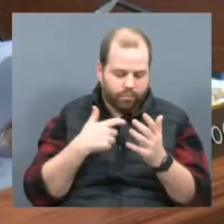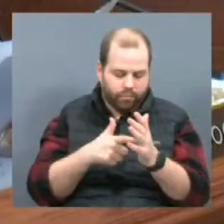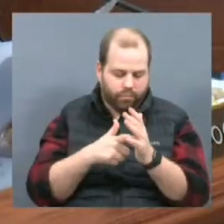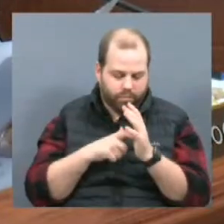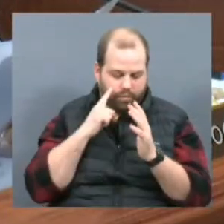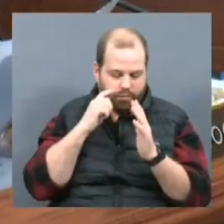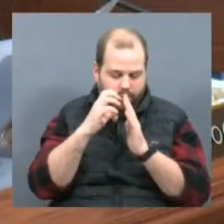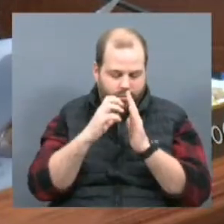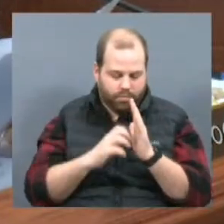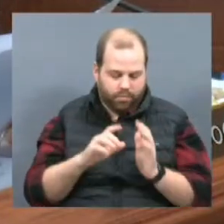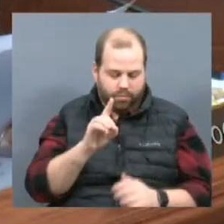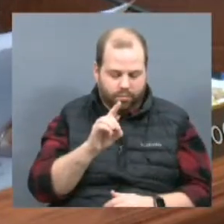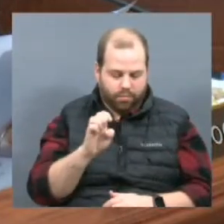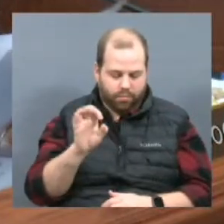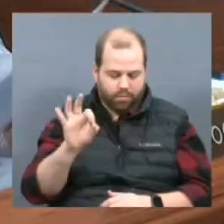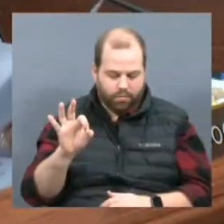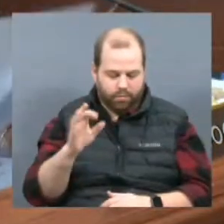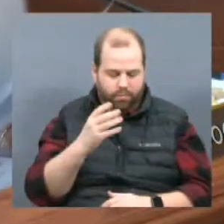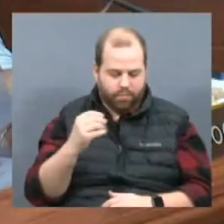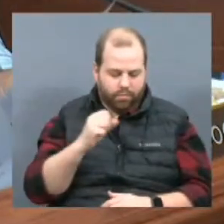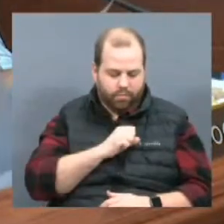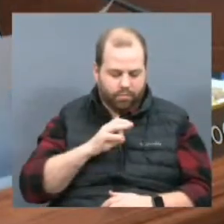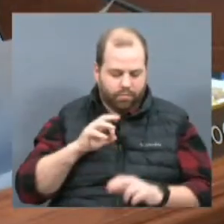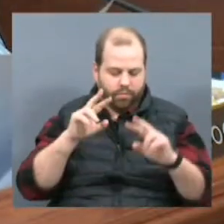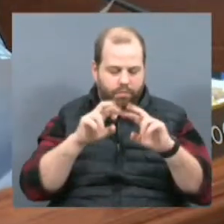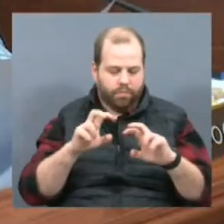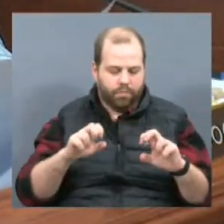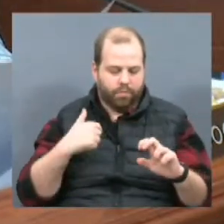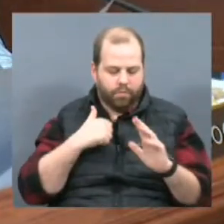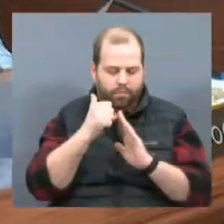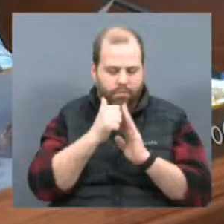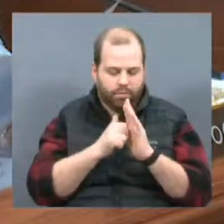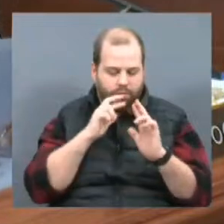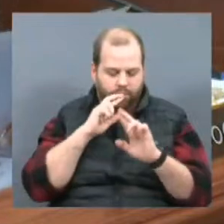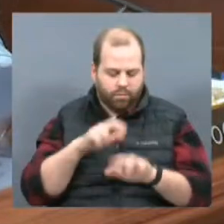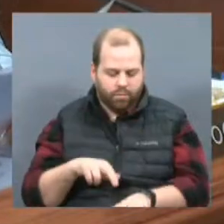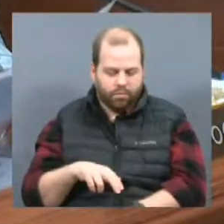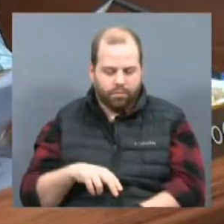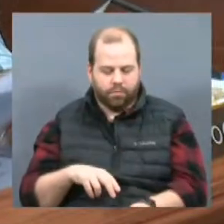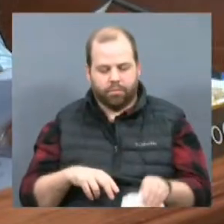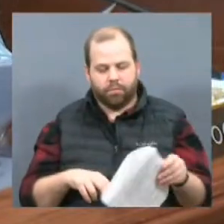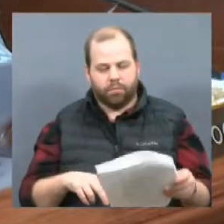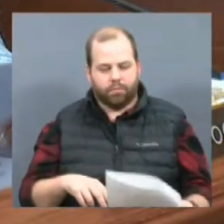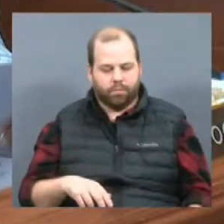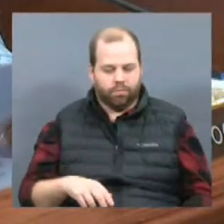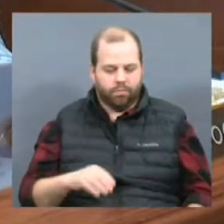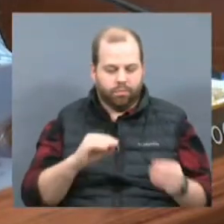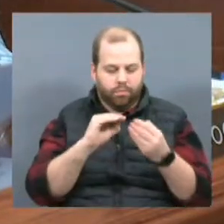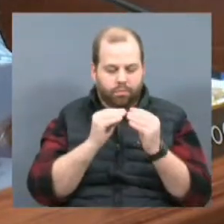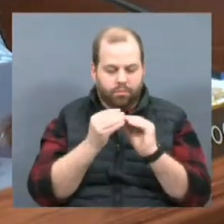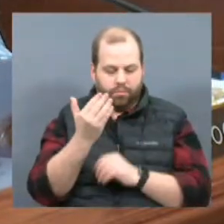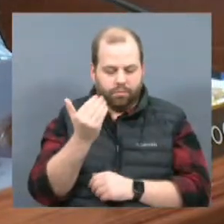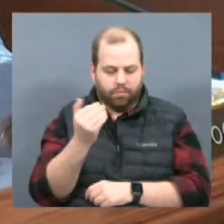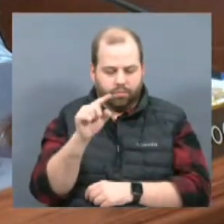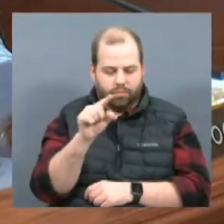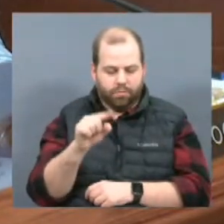in paragraphs D, E, and F, and the staff analysis of the agenda staff report. Item 15,